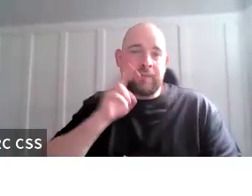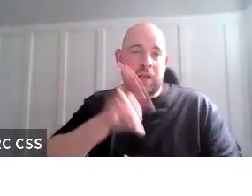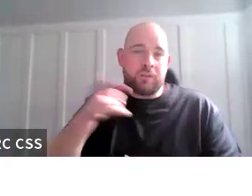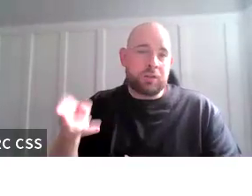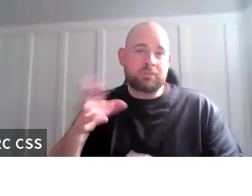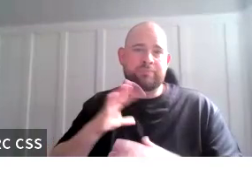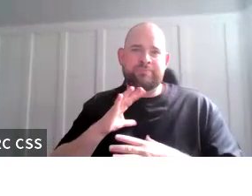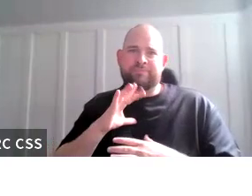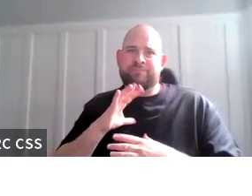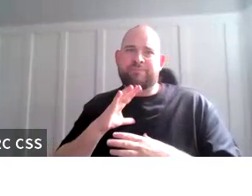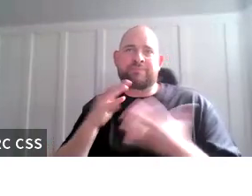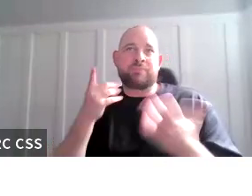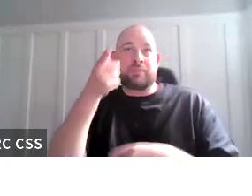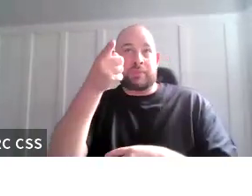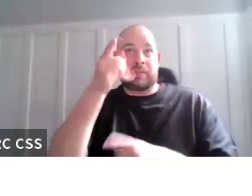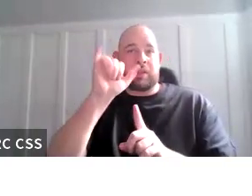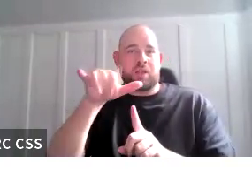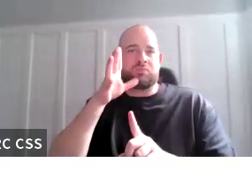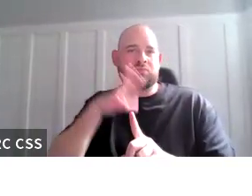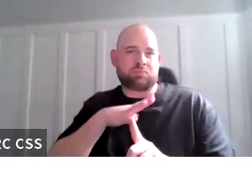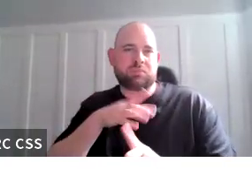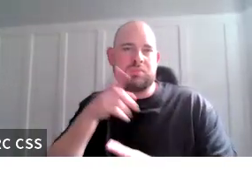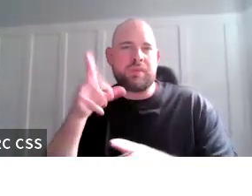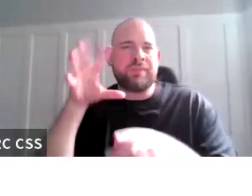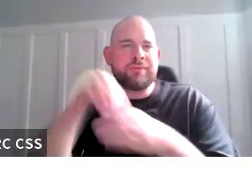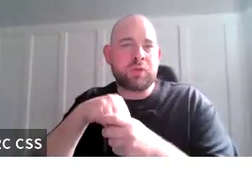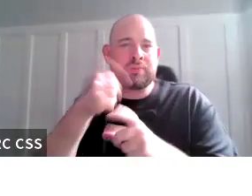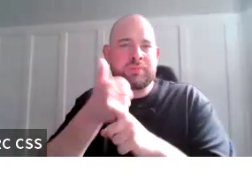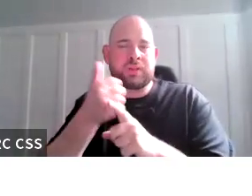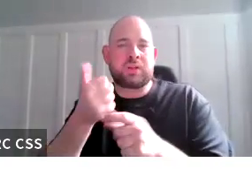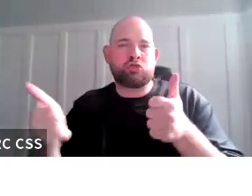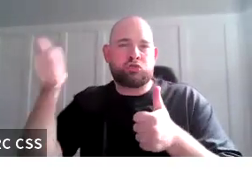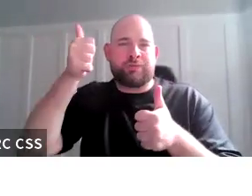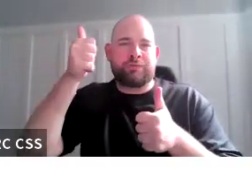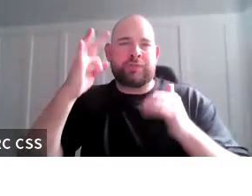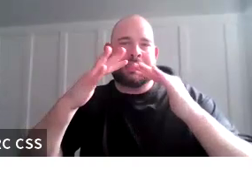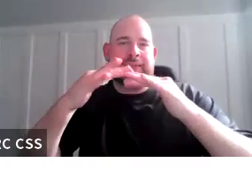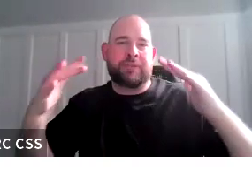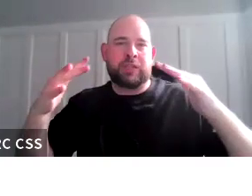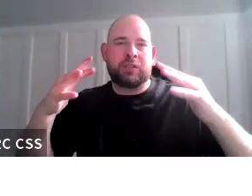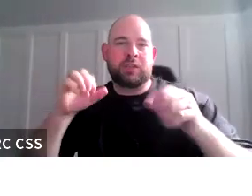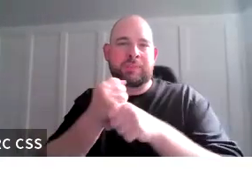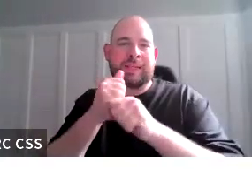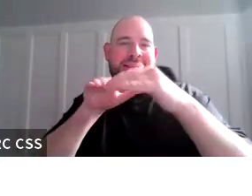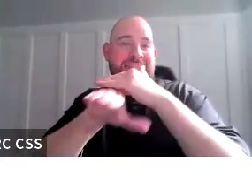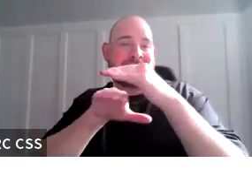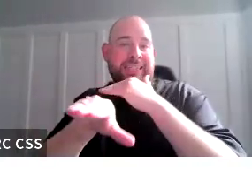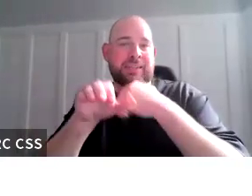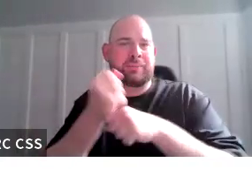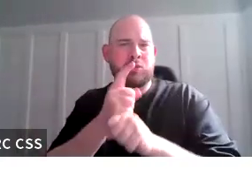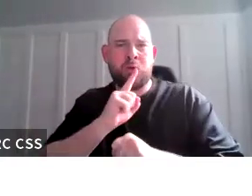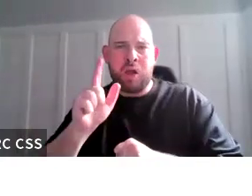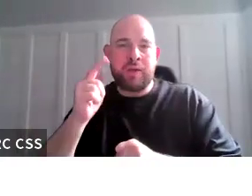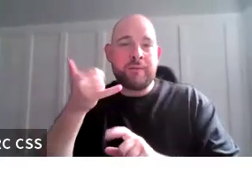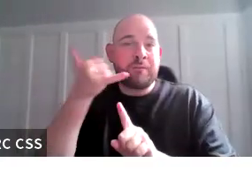100% of the time. Also, T-Mobile. This individual here is a part of